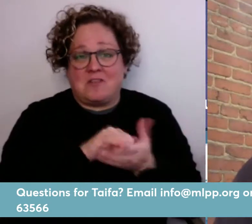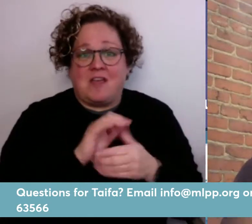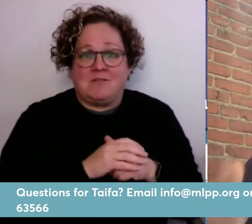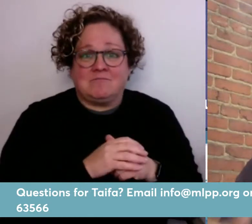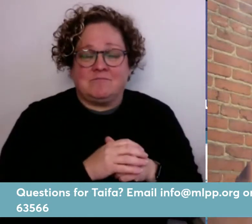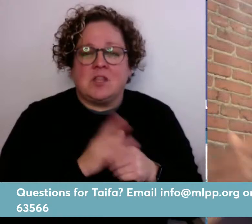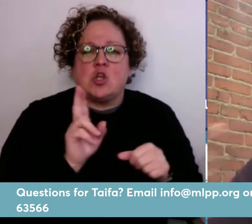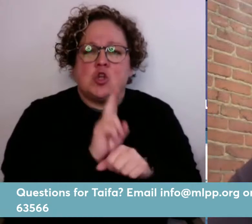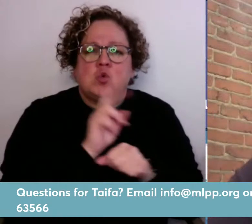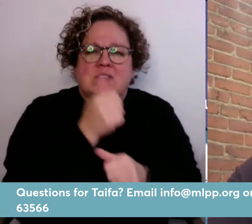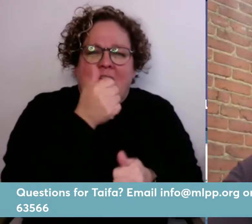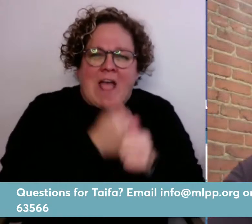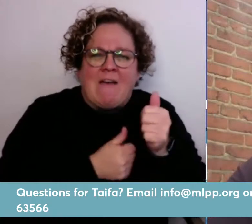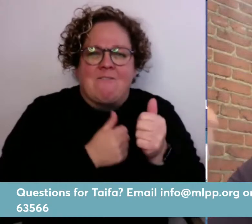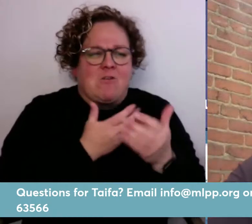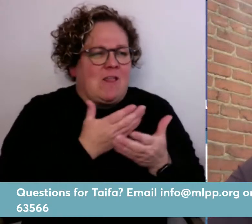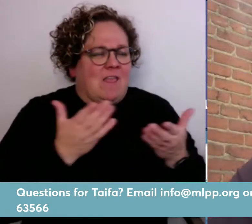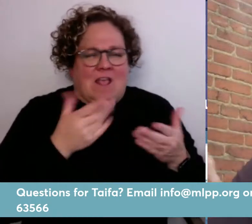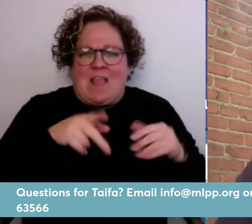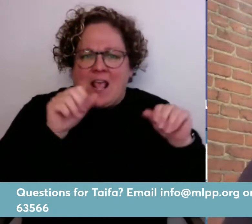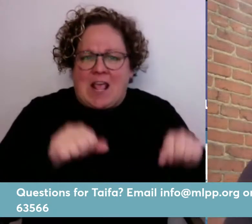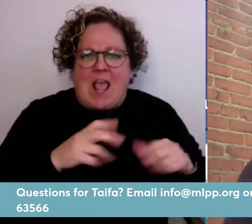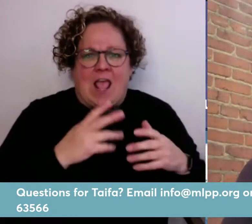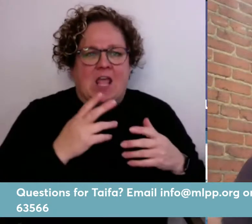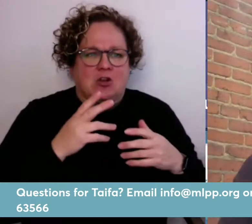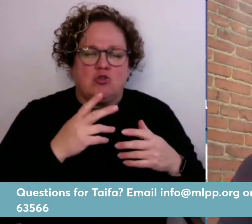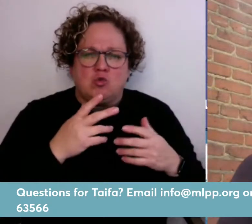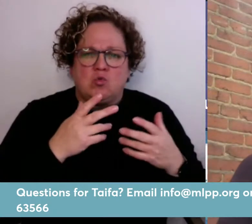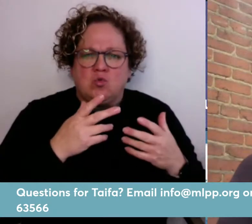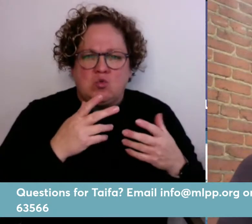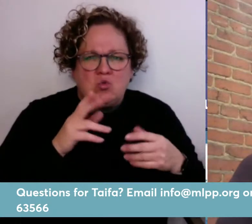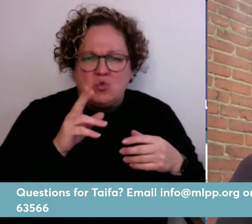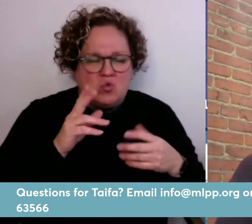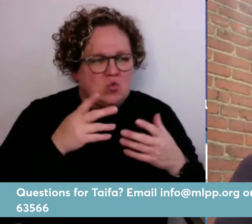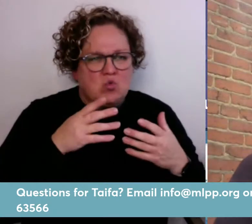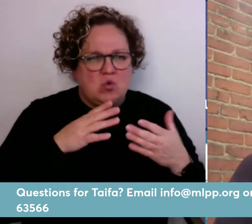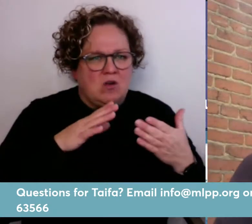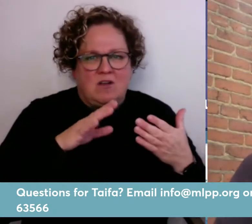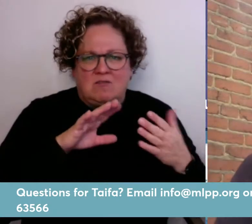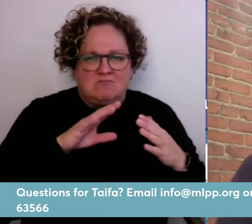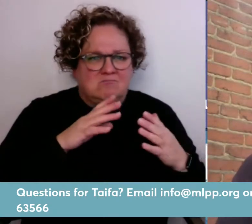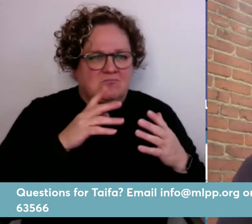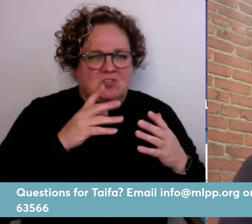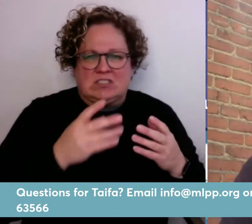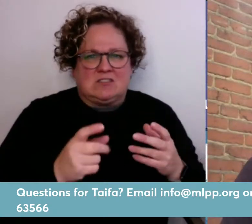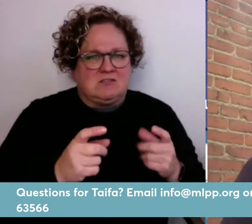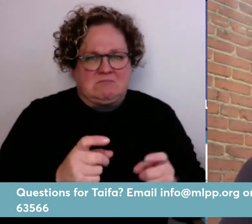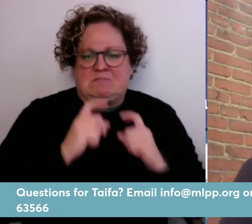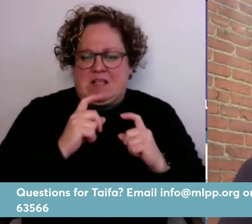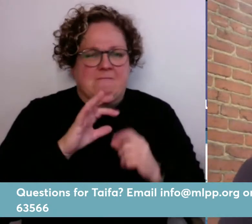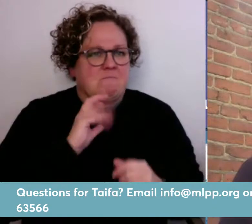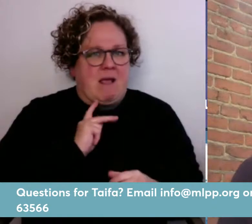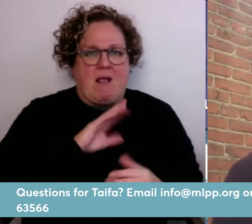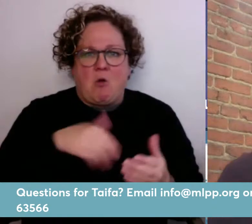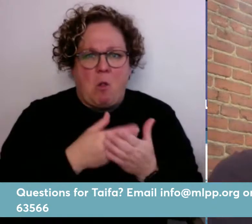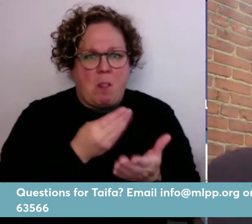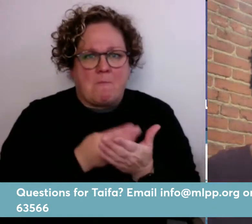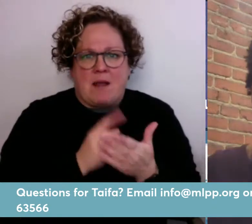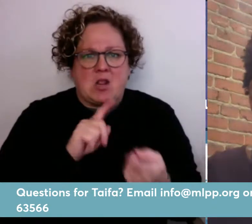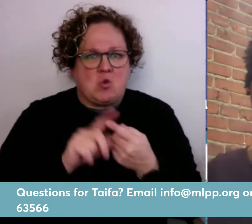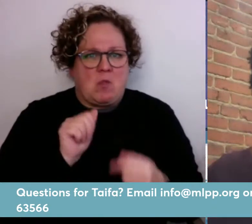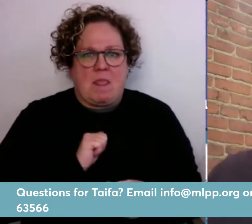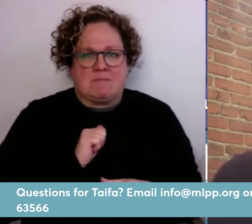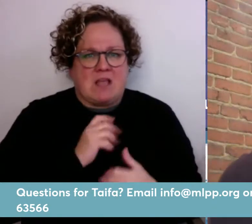disposal to continue funneling wealth and decision-making power to themselves. And one of the biggest levers is